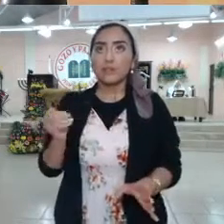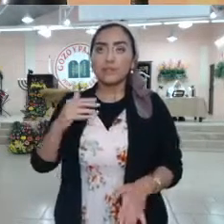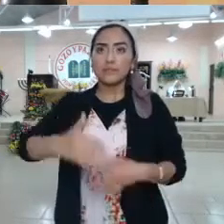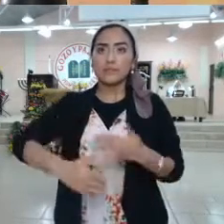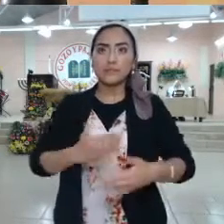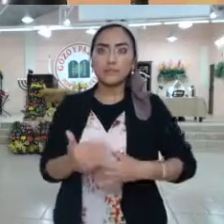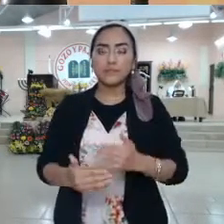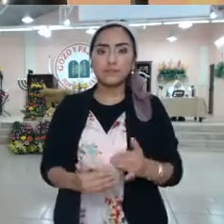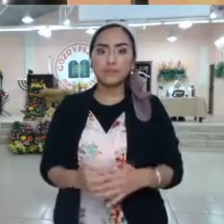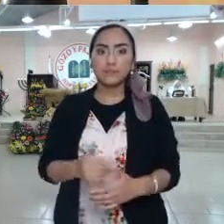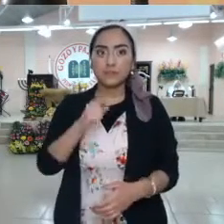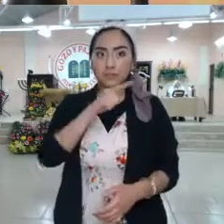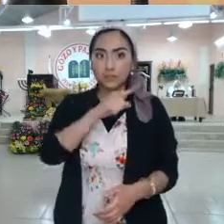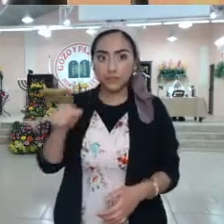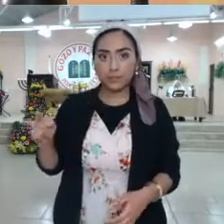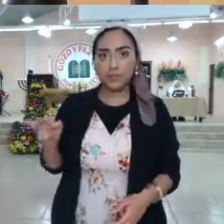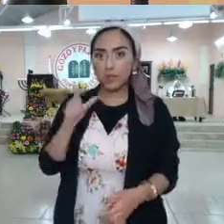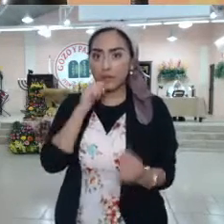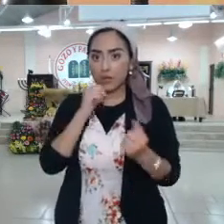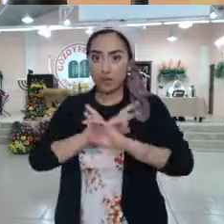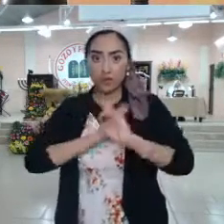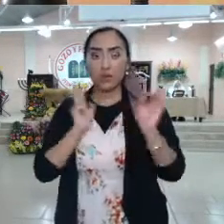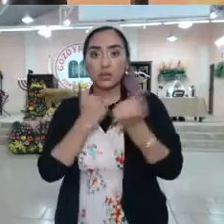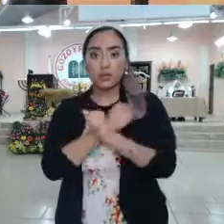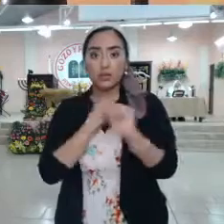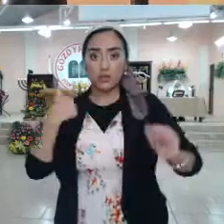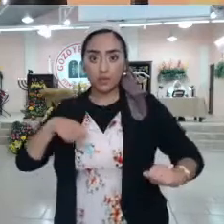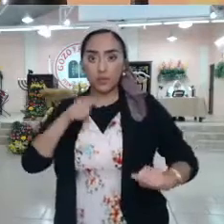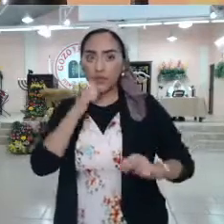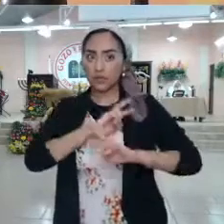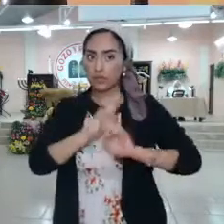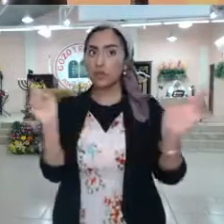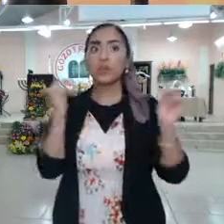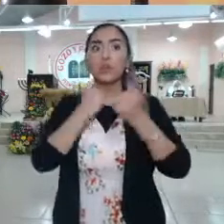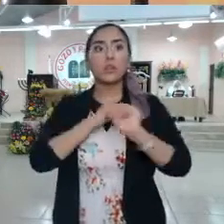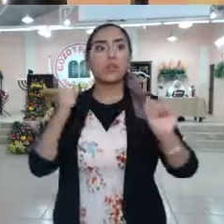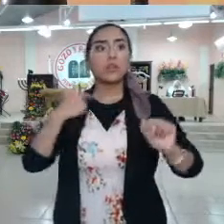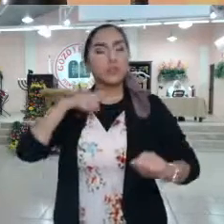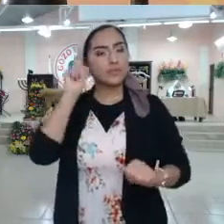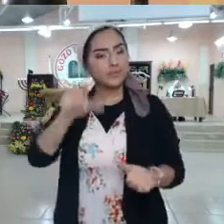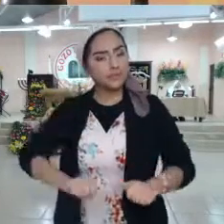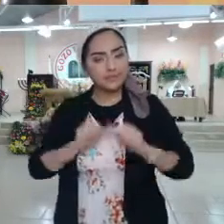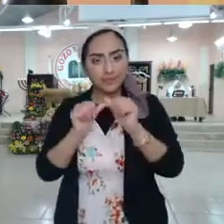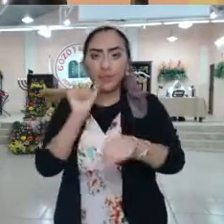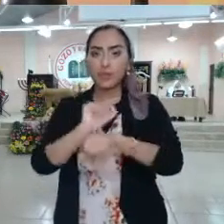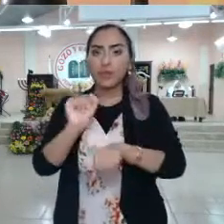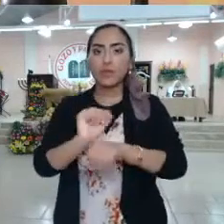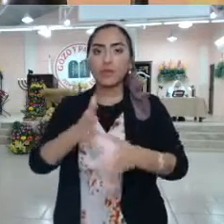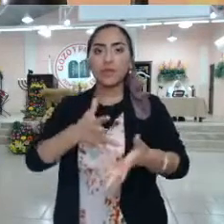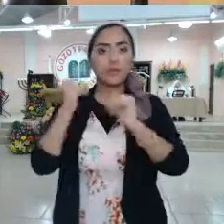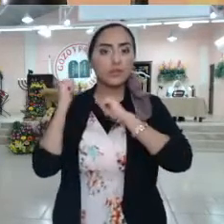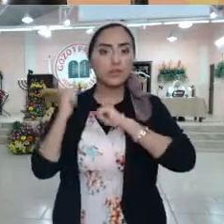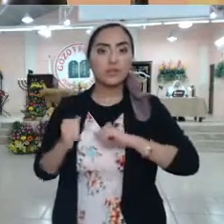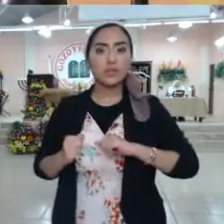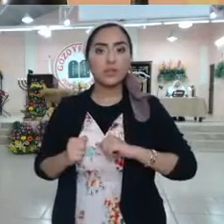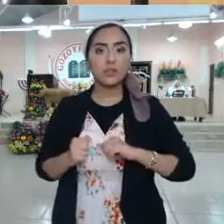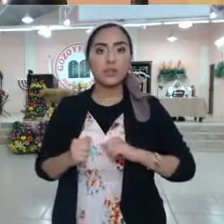the Torah. So you that you're saved now, the ones that we are saved, we're going to keep working